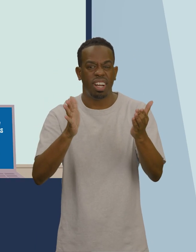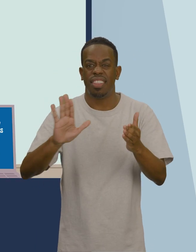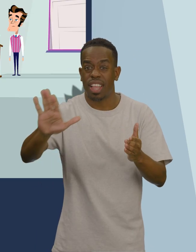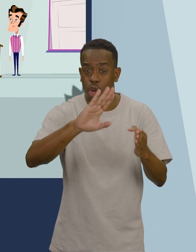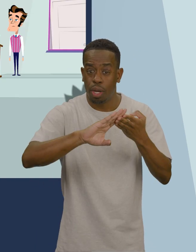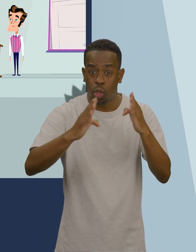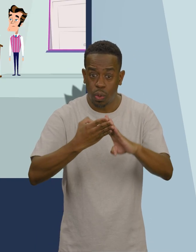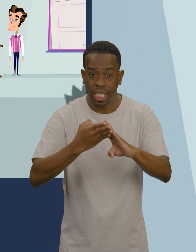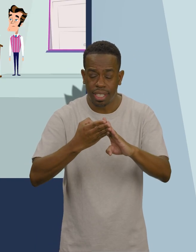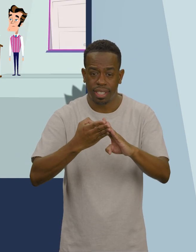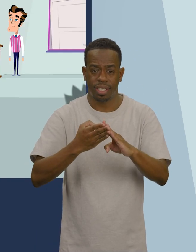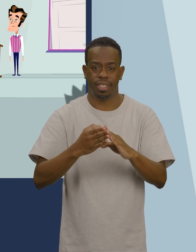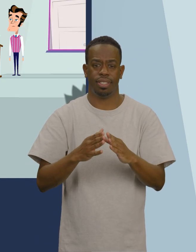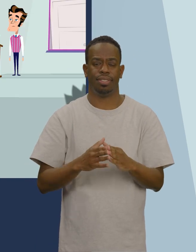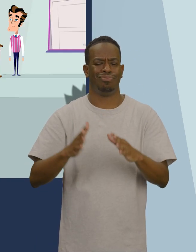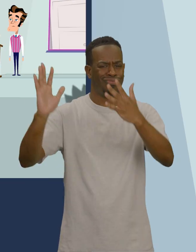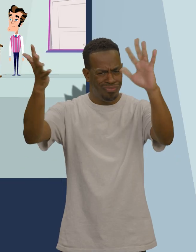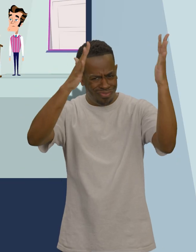their communities.